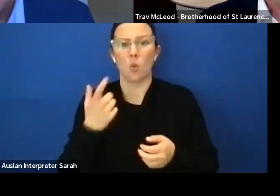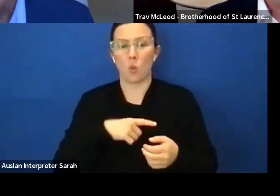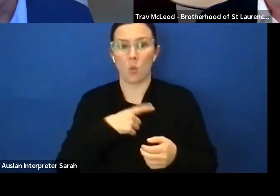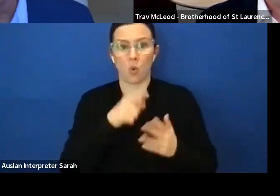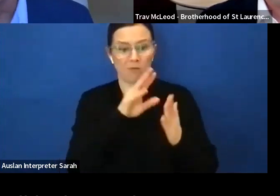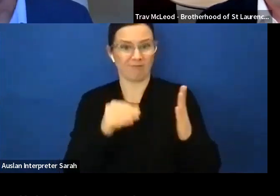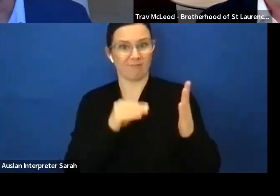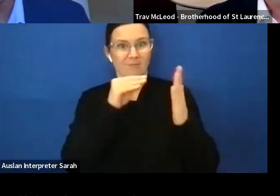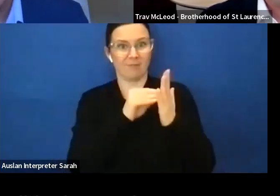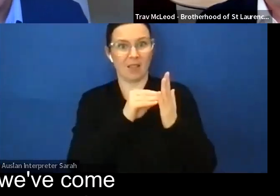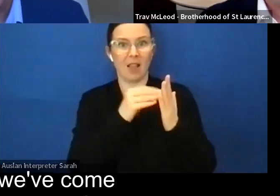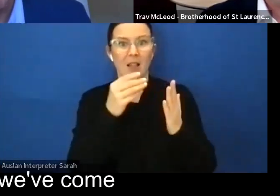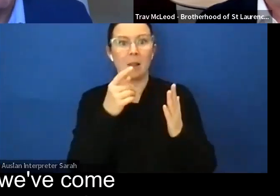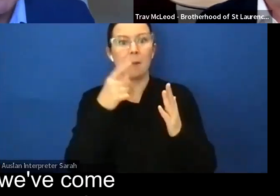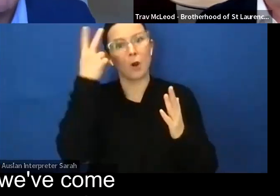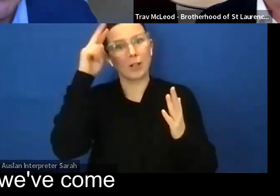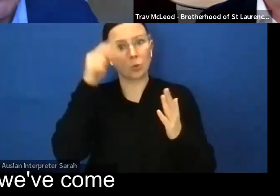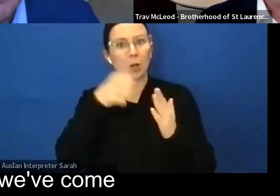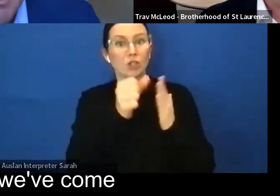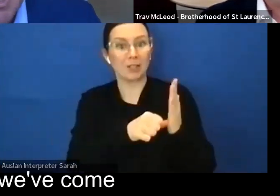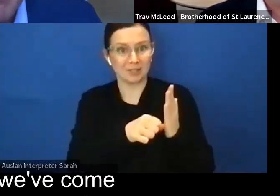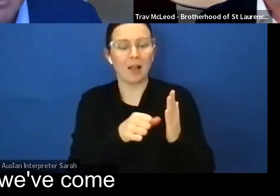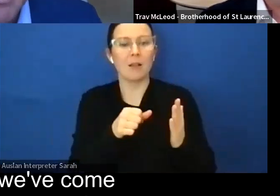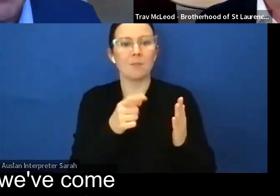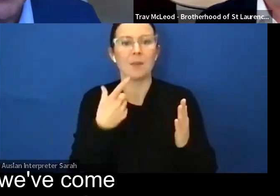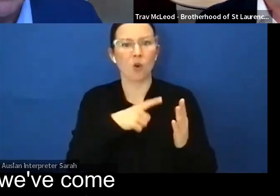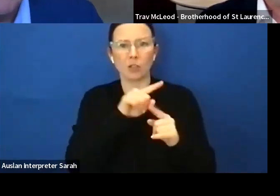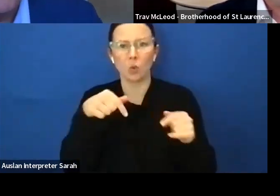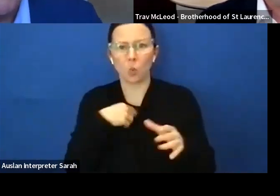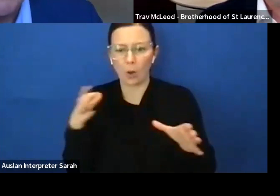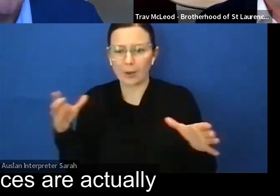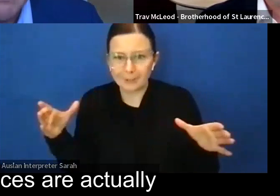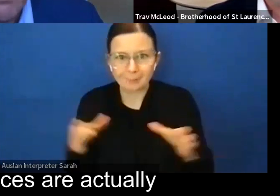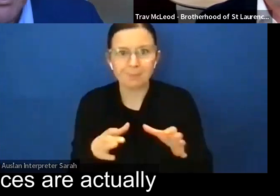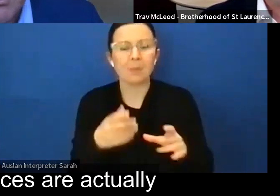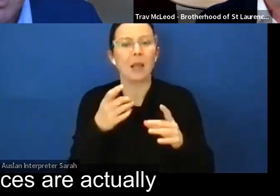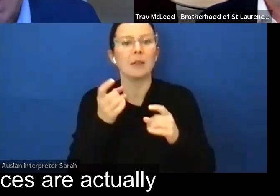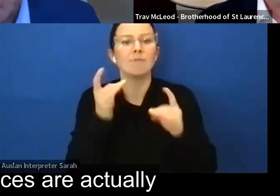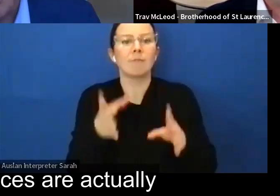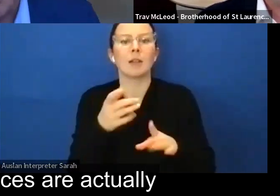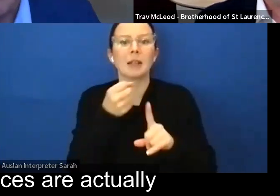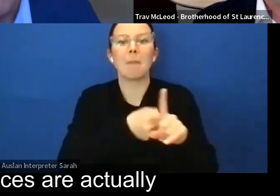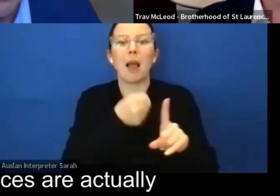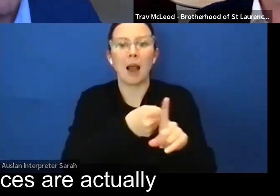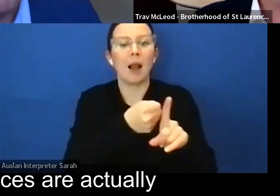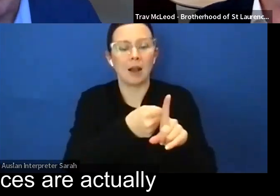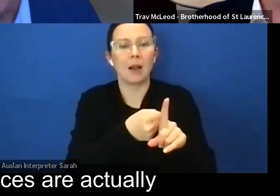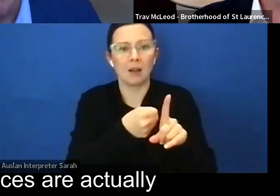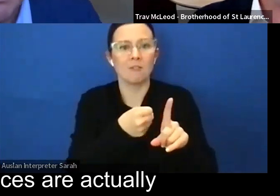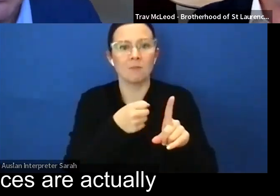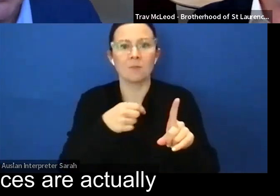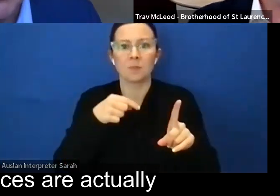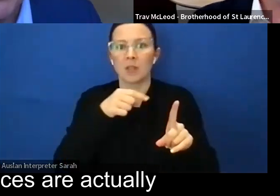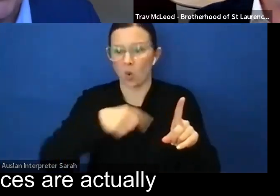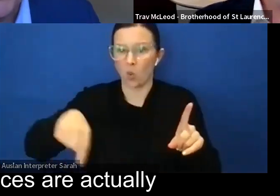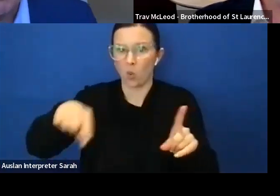the political agenda is because we've come together in a campaign where many voices are actually promoting